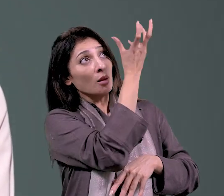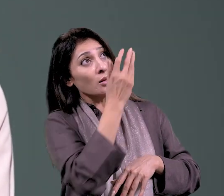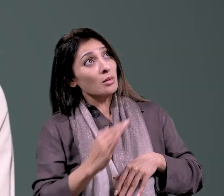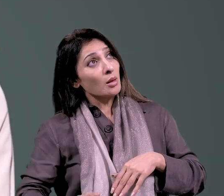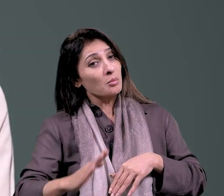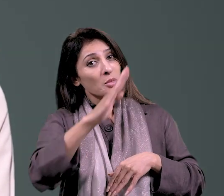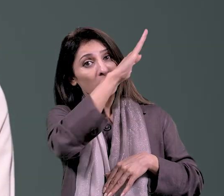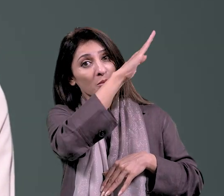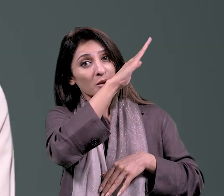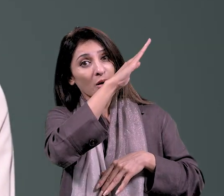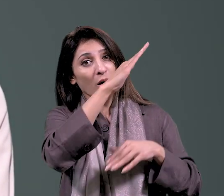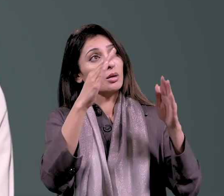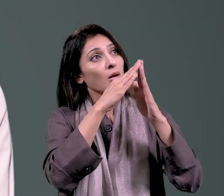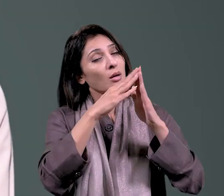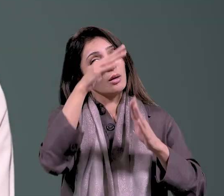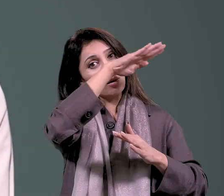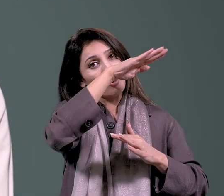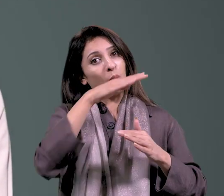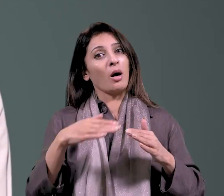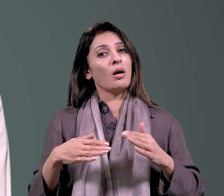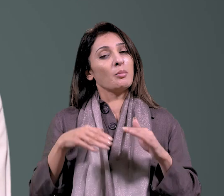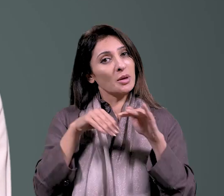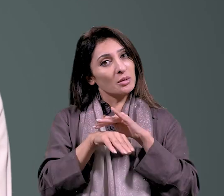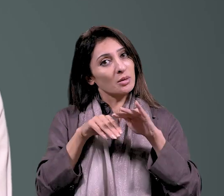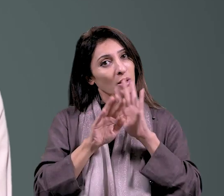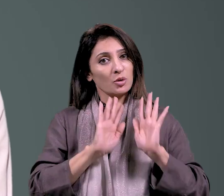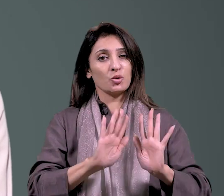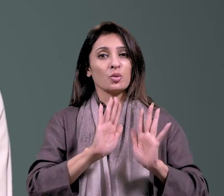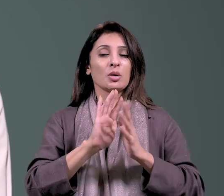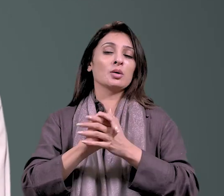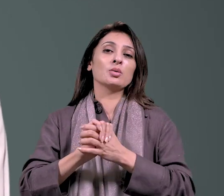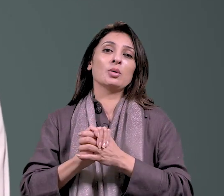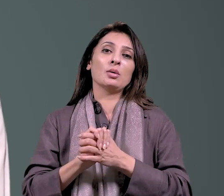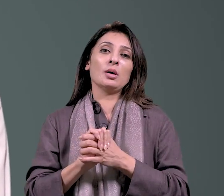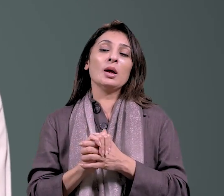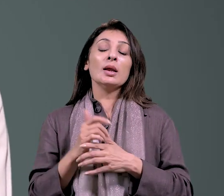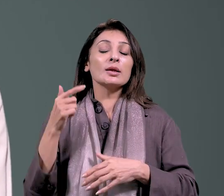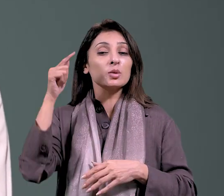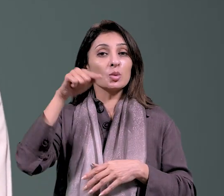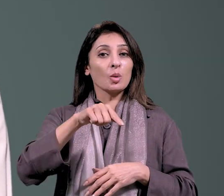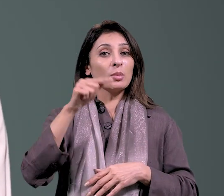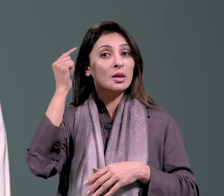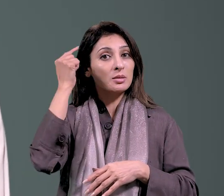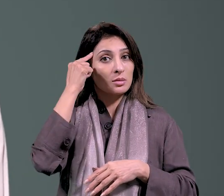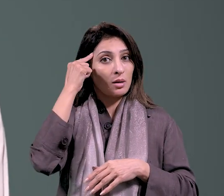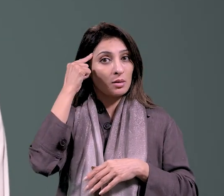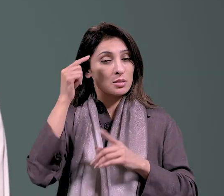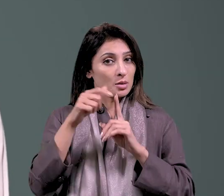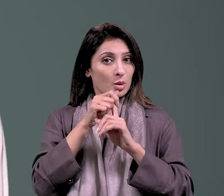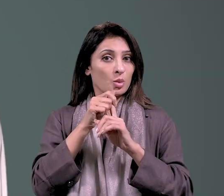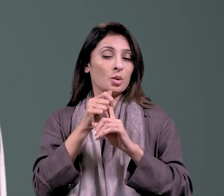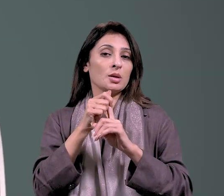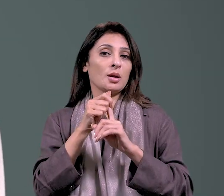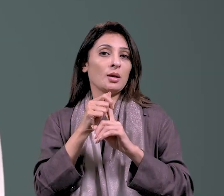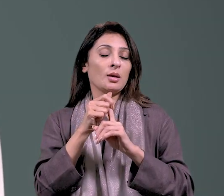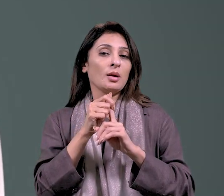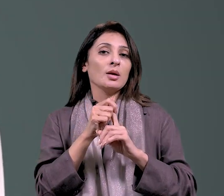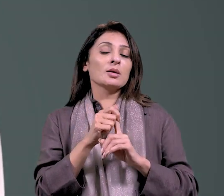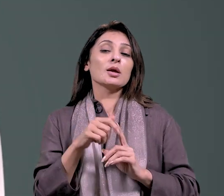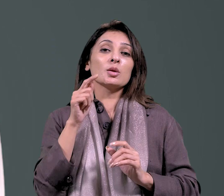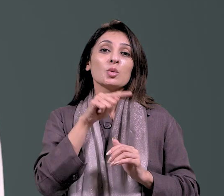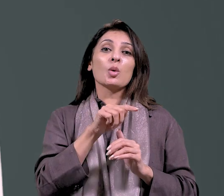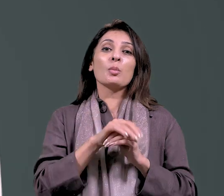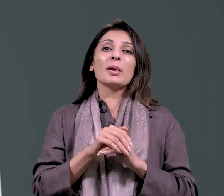Live wherever you choose to. Pick whatever planets or stars. But remember, erring